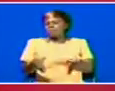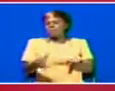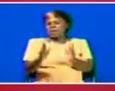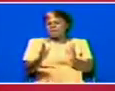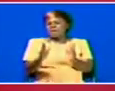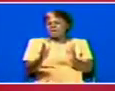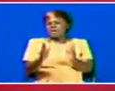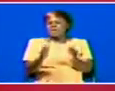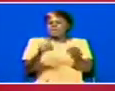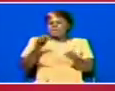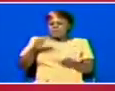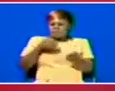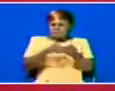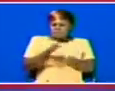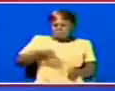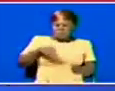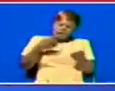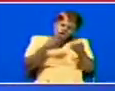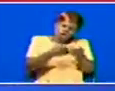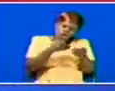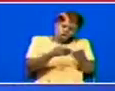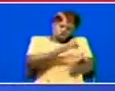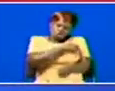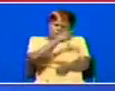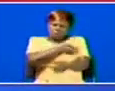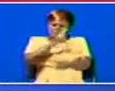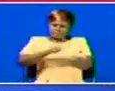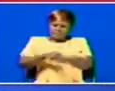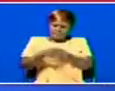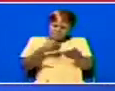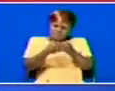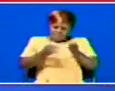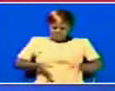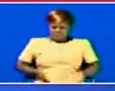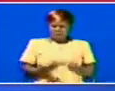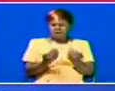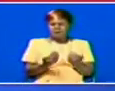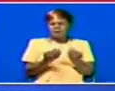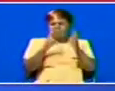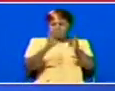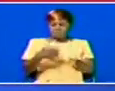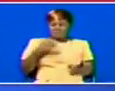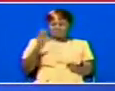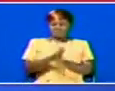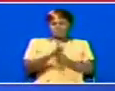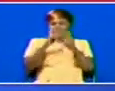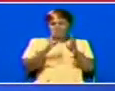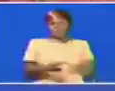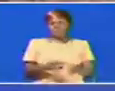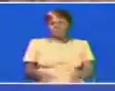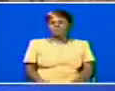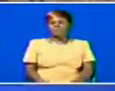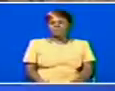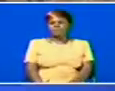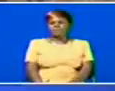the mother closer to health facilities when delivering day is getting near. Agnes Bender has that story.